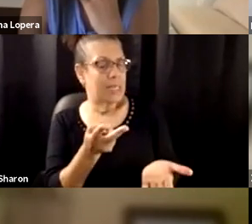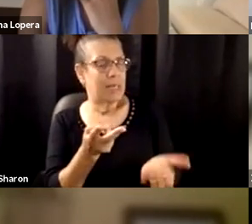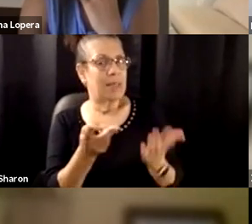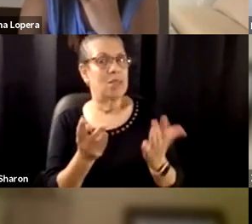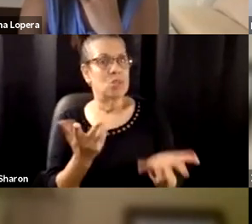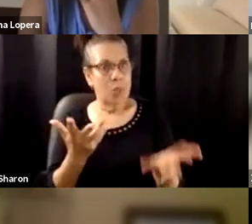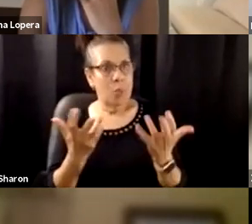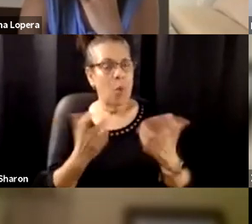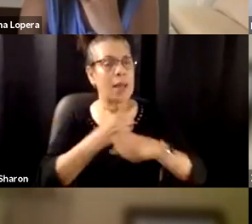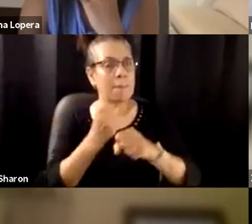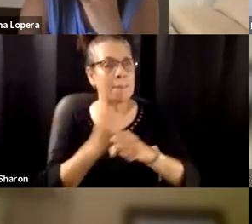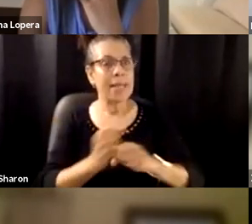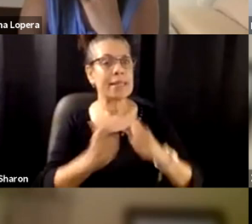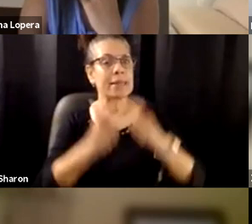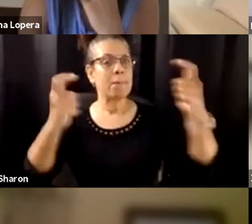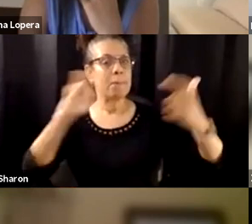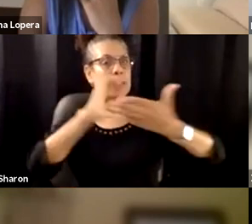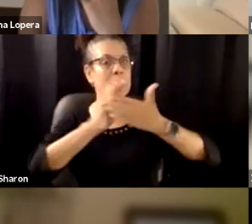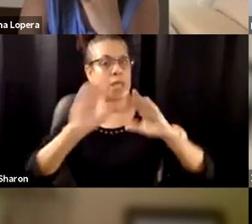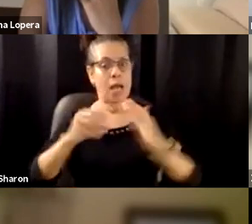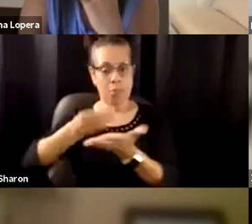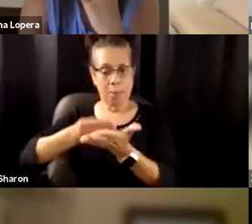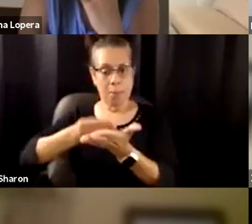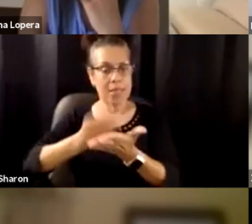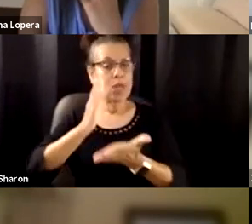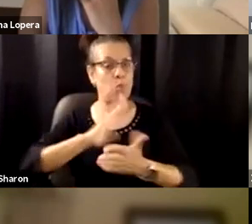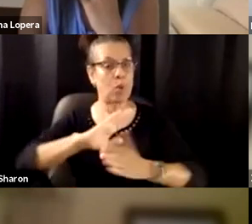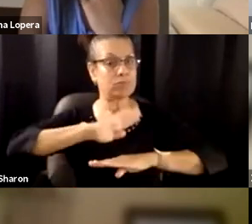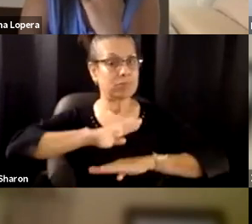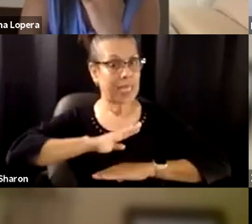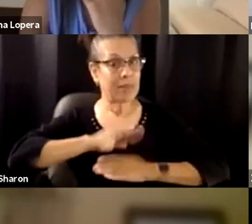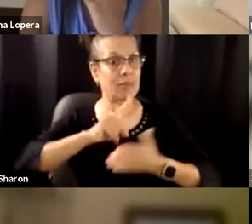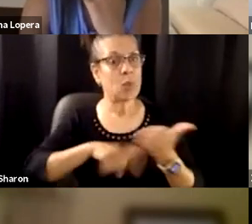picture of how our resources are going to meet the needs of our students